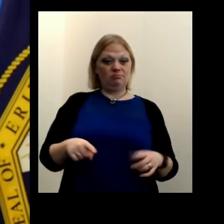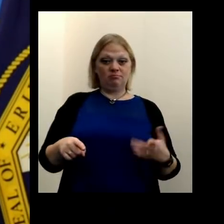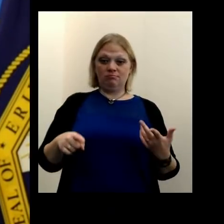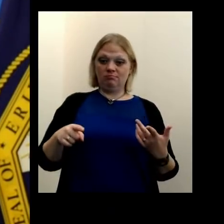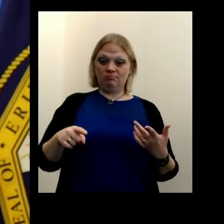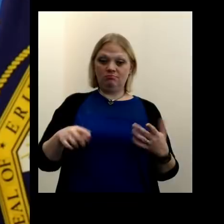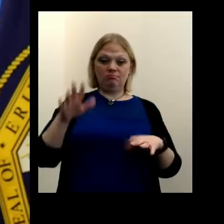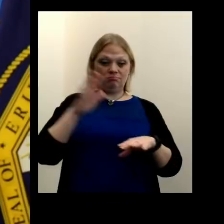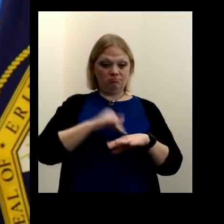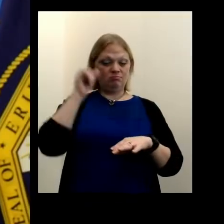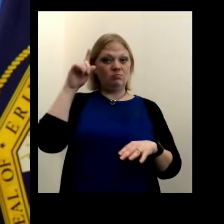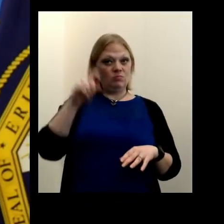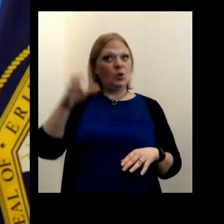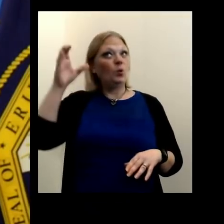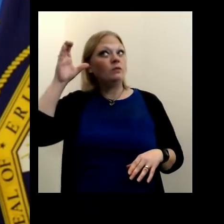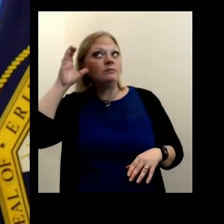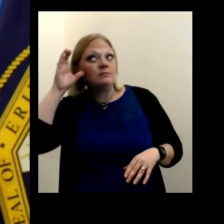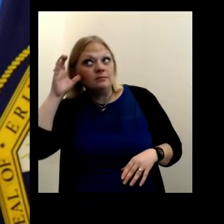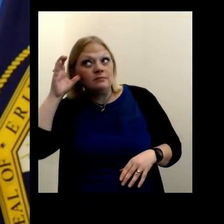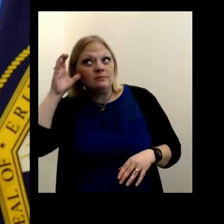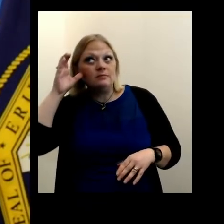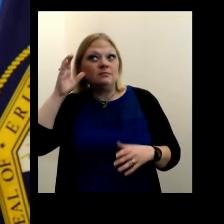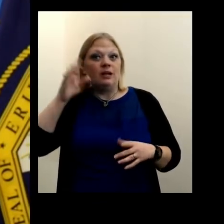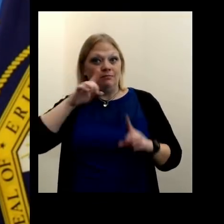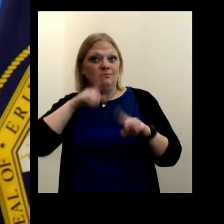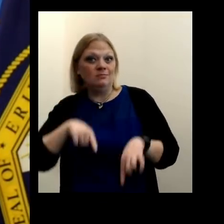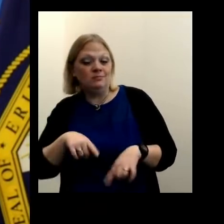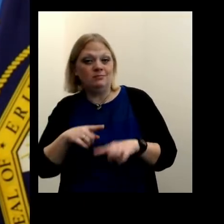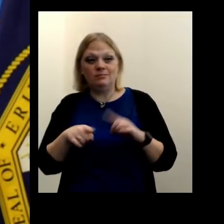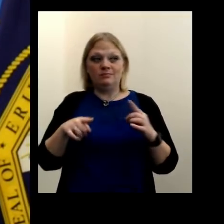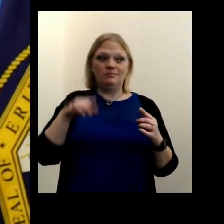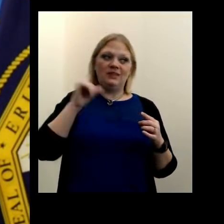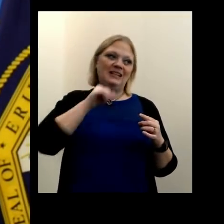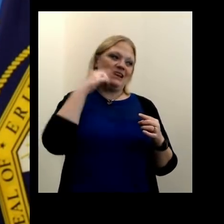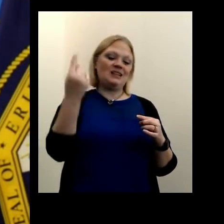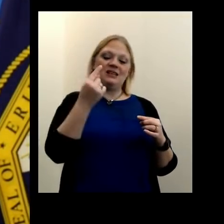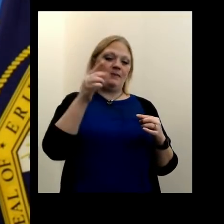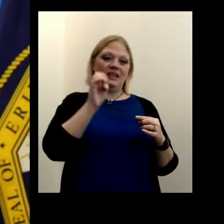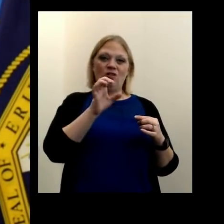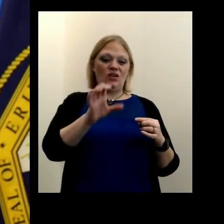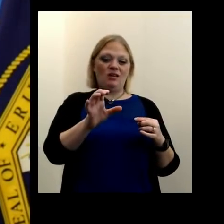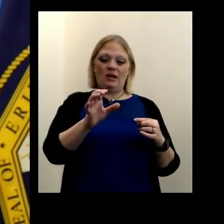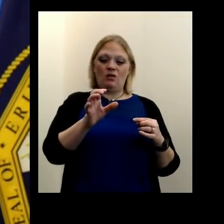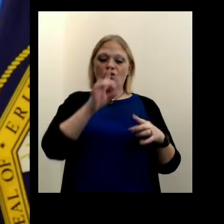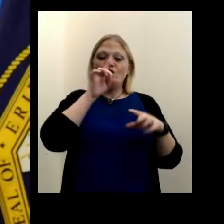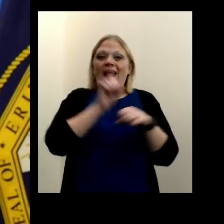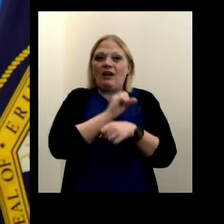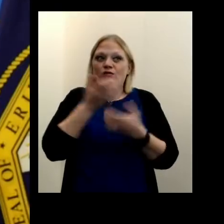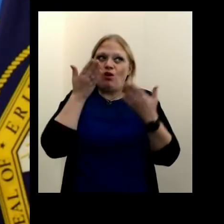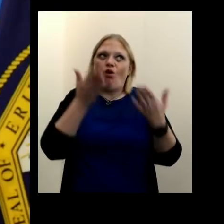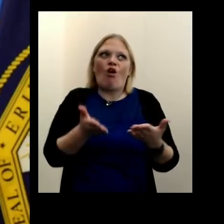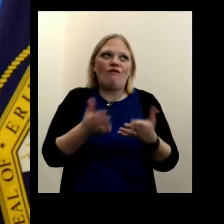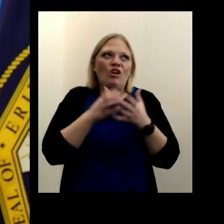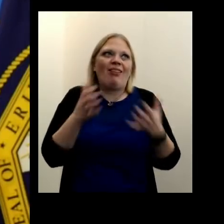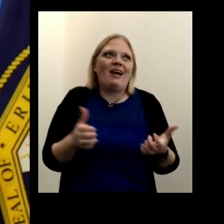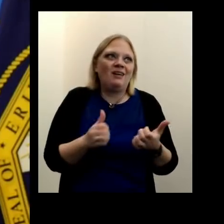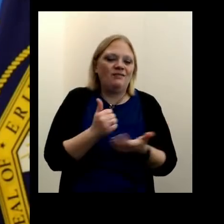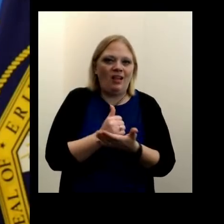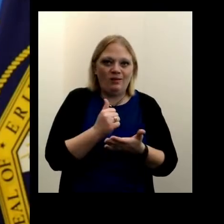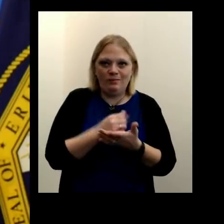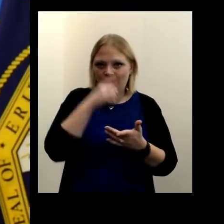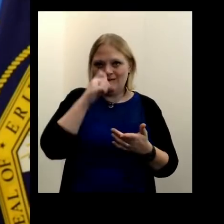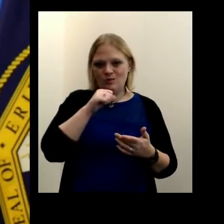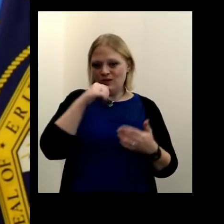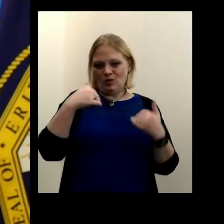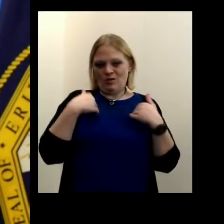needs to be heard and hopefully heeded, but it is not something that Erie County could actually offer much assistance of because we don't have